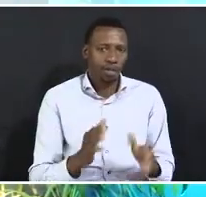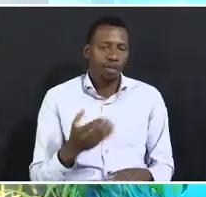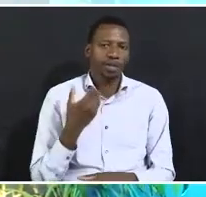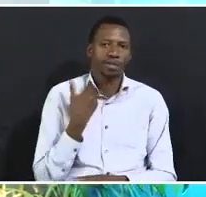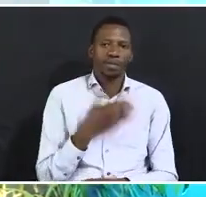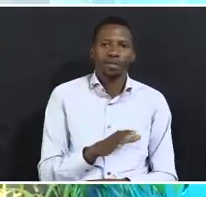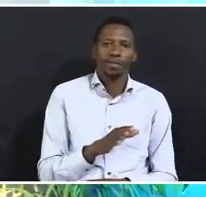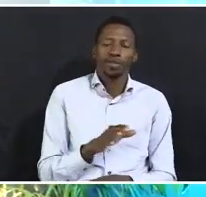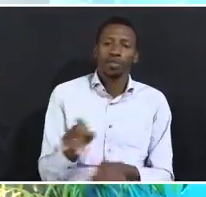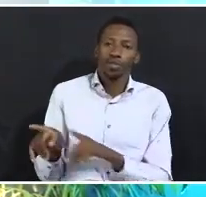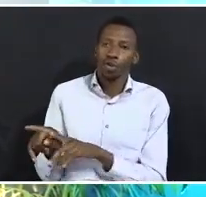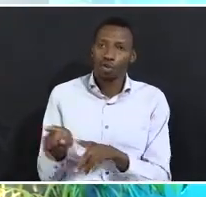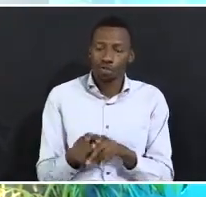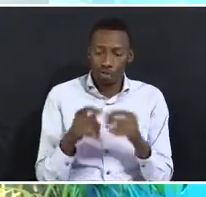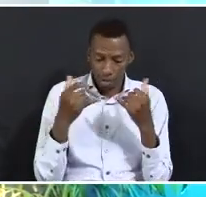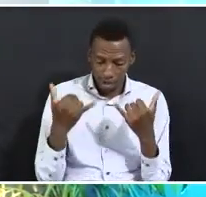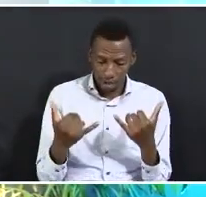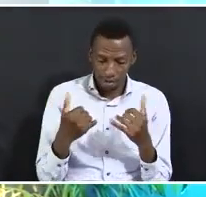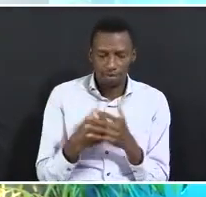now.